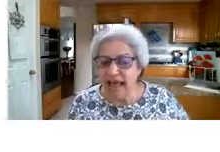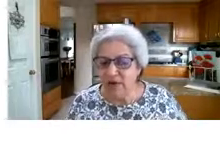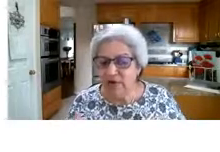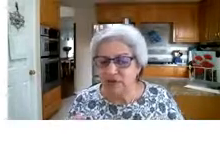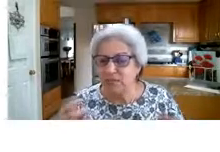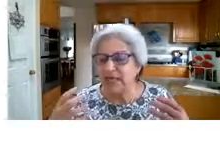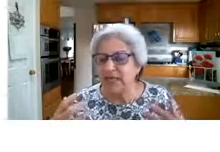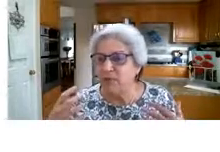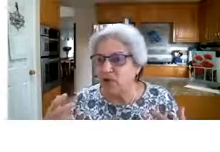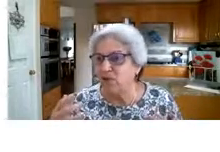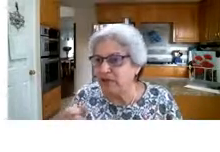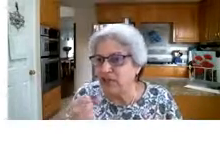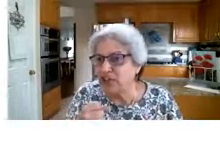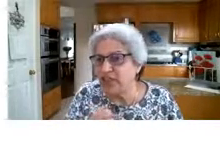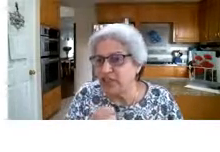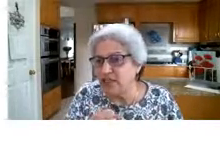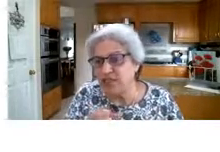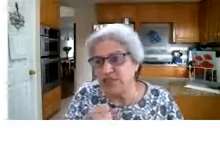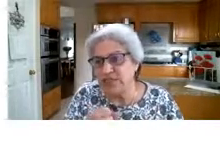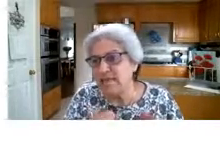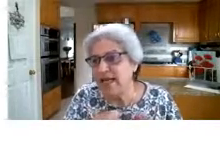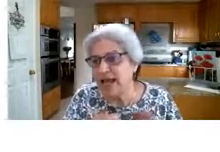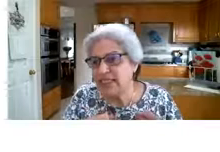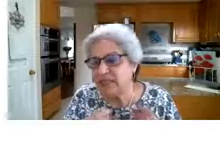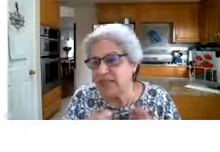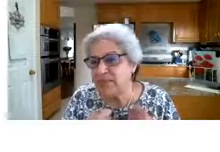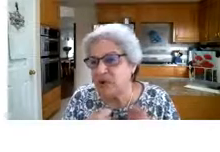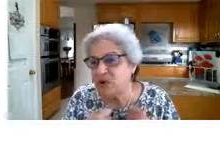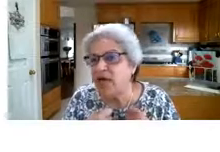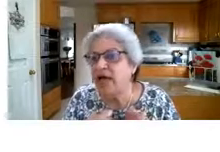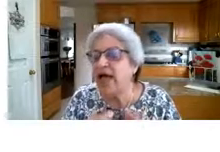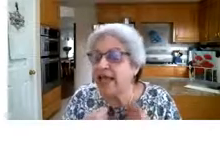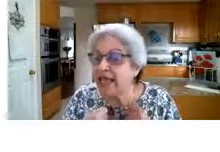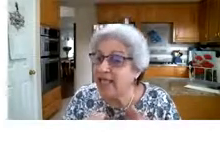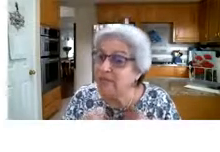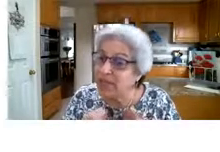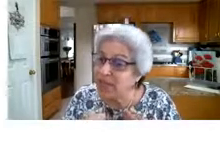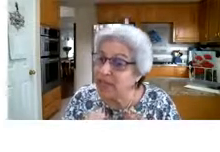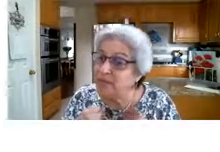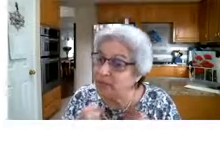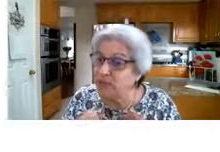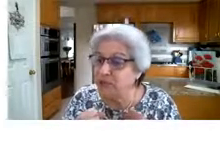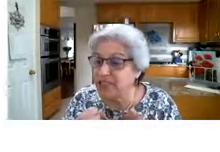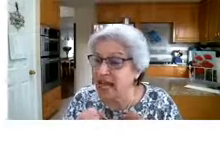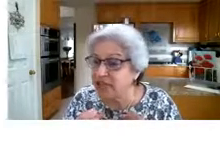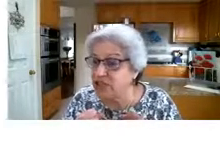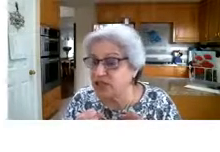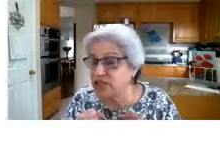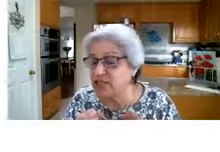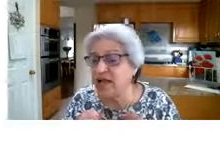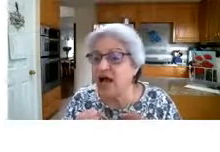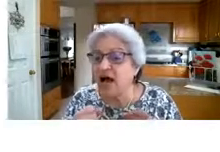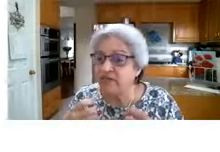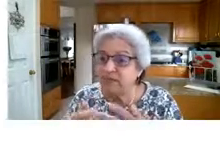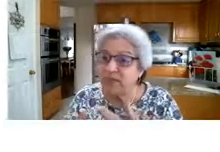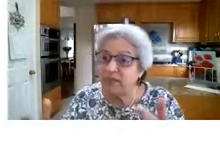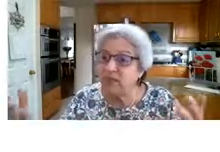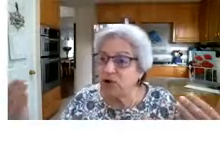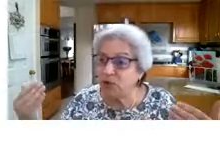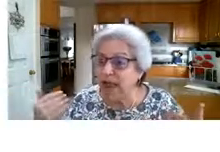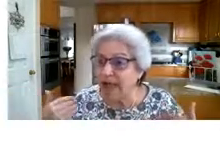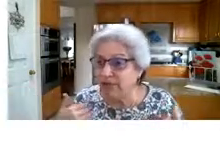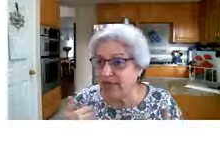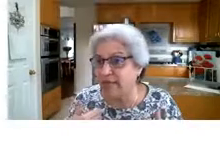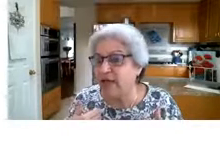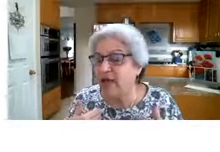that now those people with their shields, those immunized people, can be the protectors of the